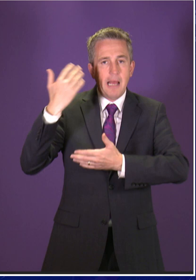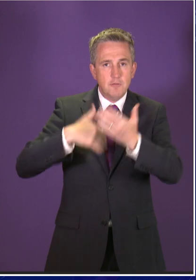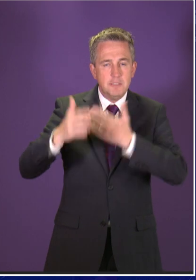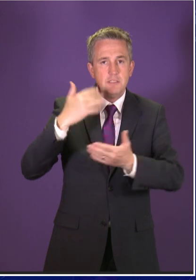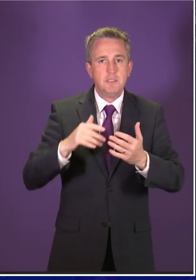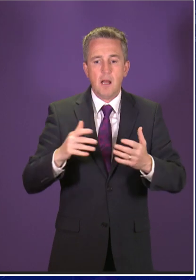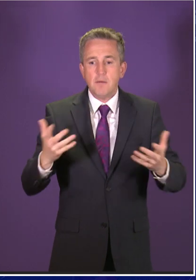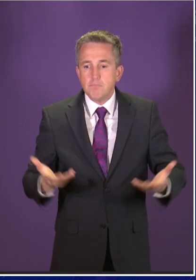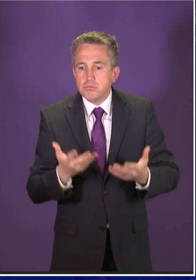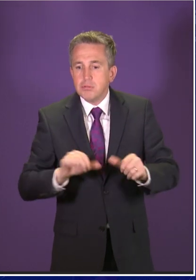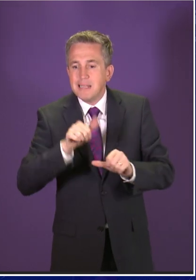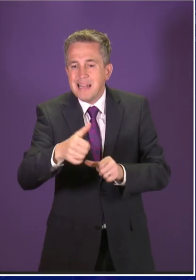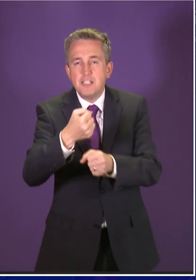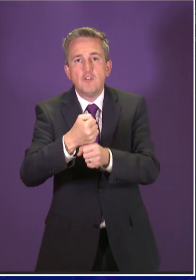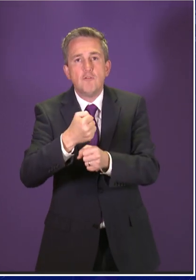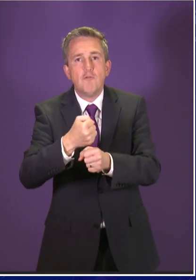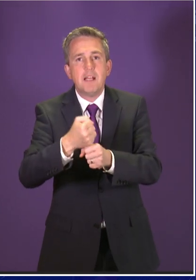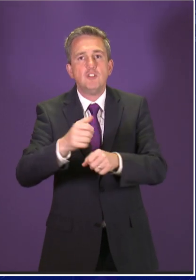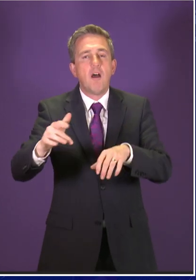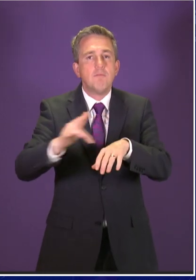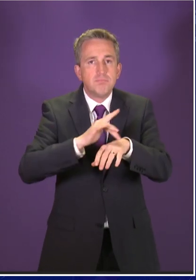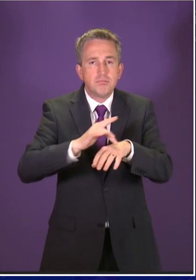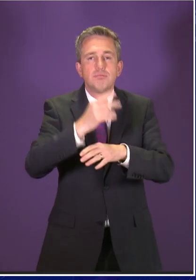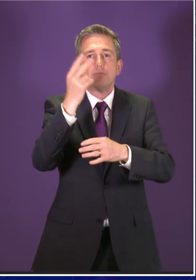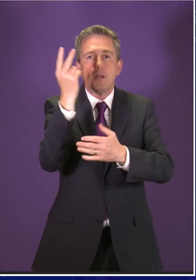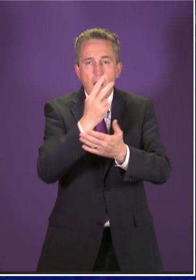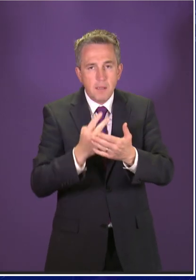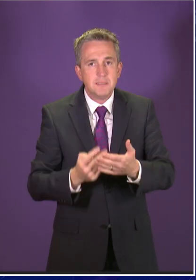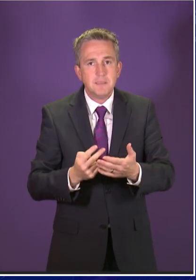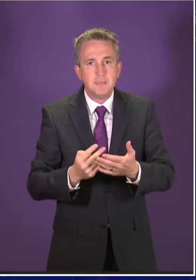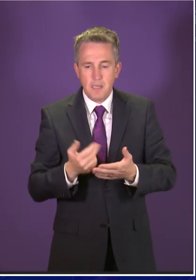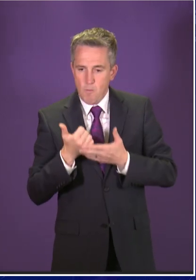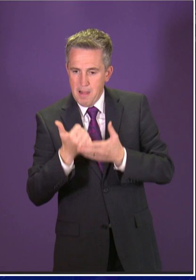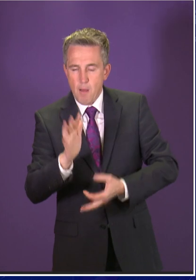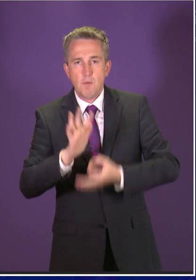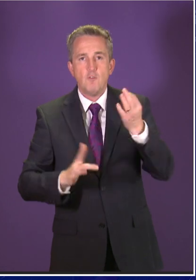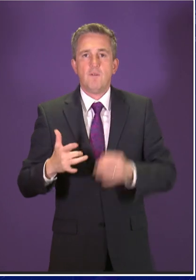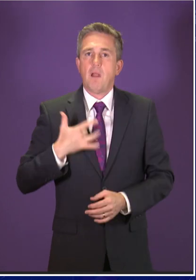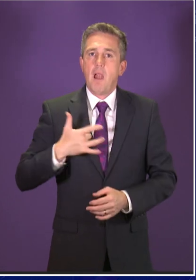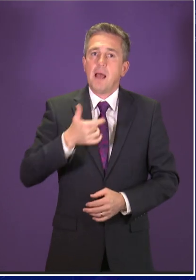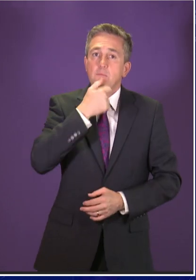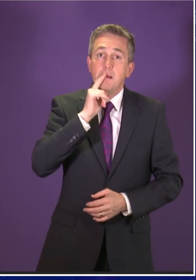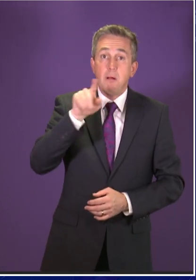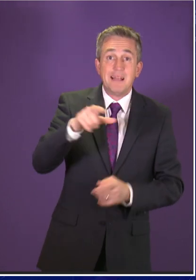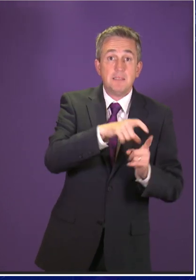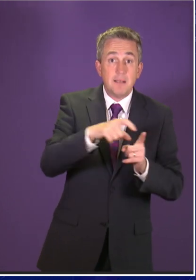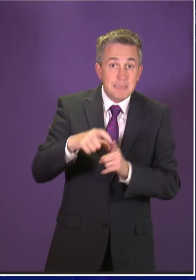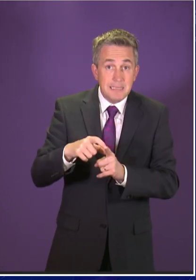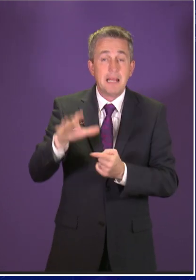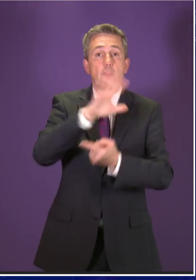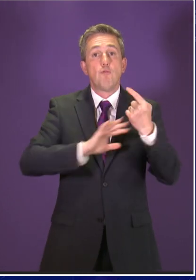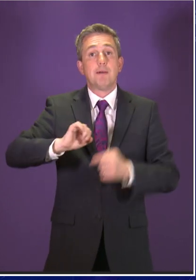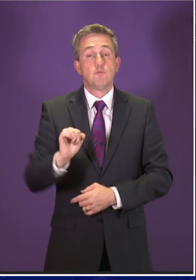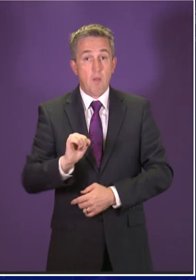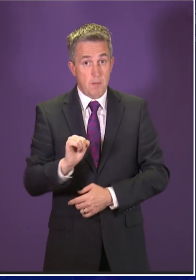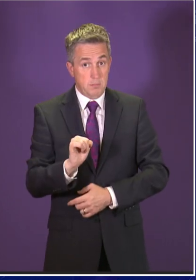And in doing so, we firmly believe it will enrich the lives of people locally and across our country. The V&A